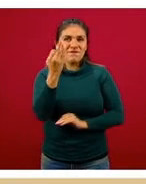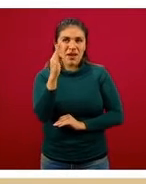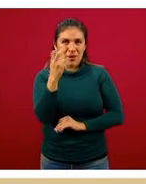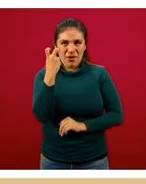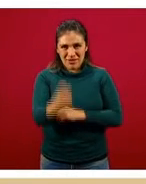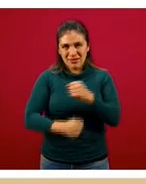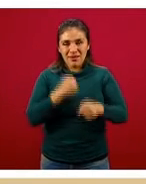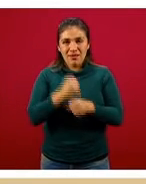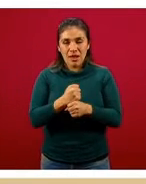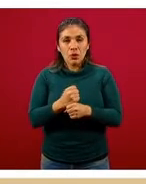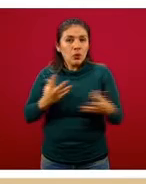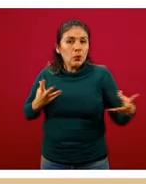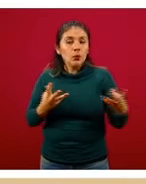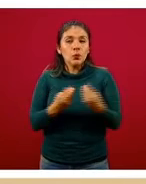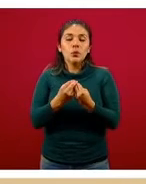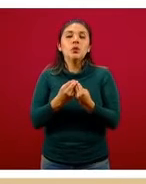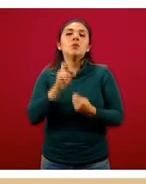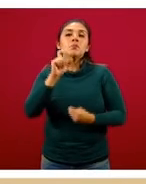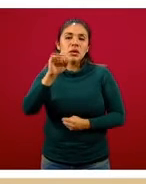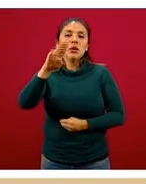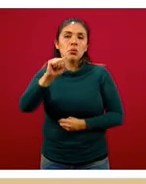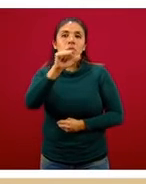So far, the cumulative case